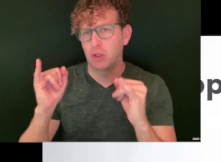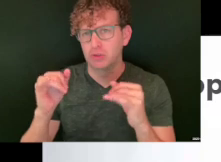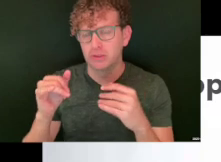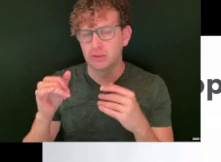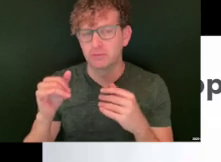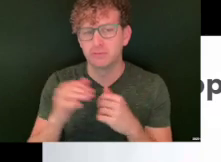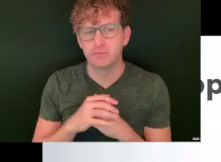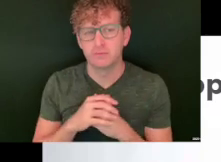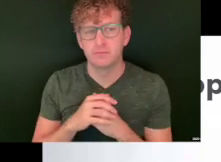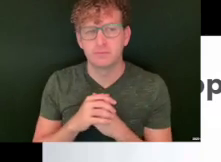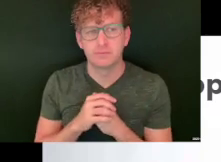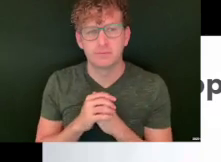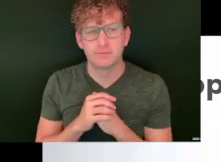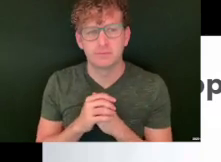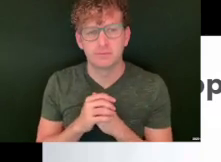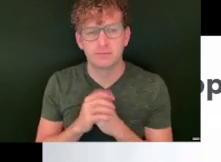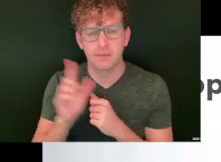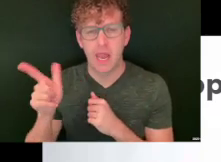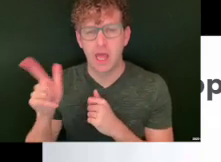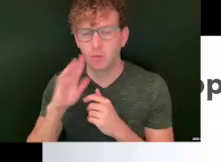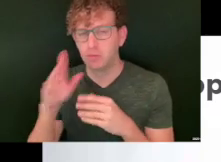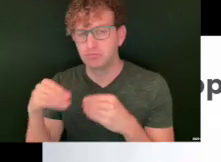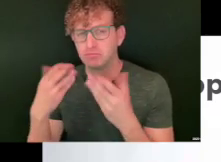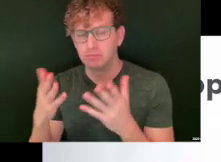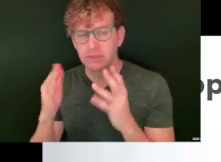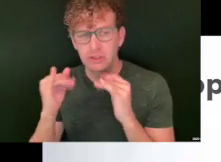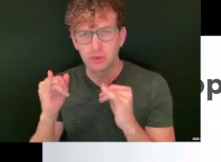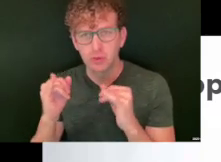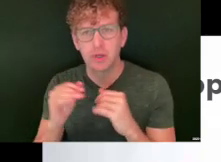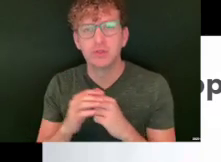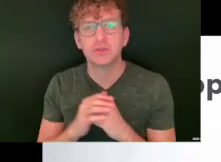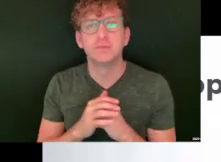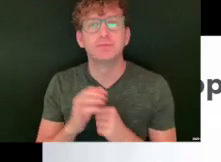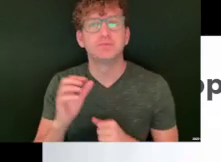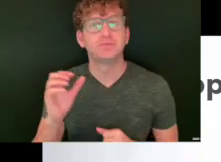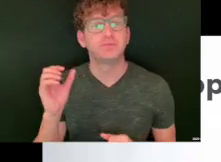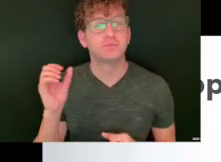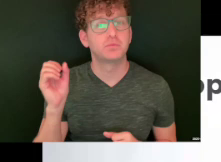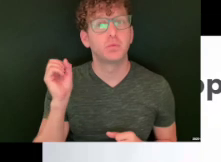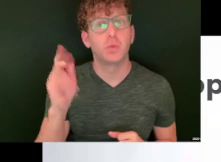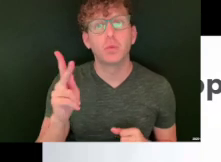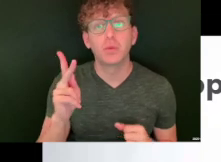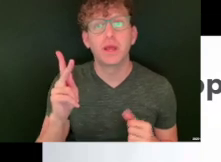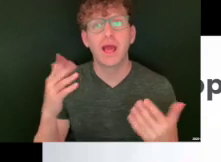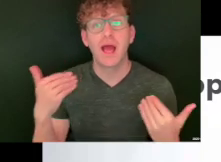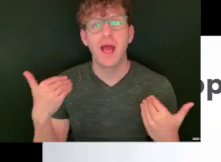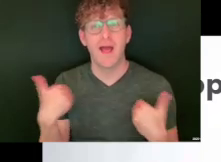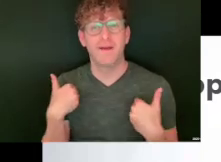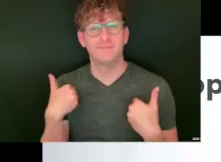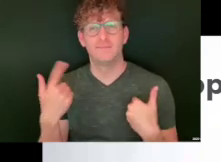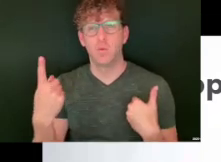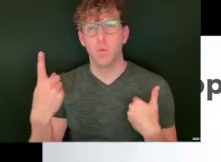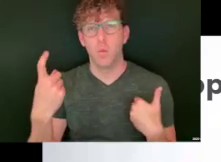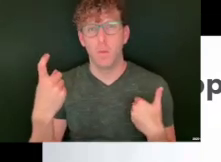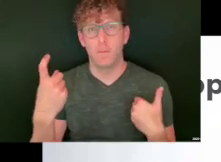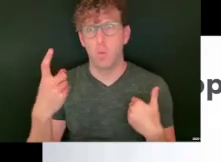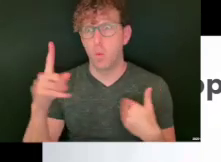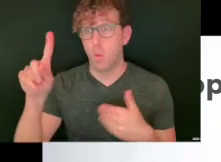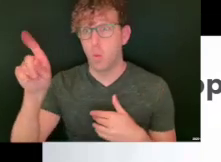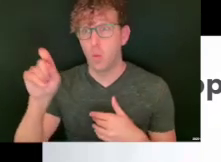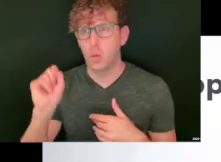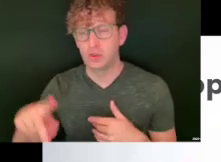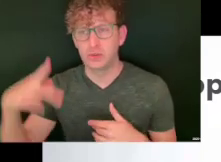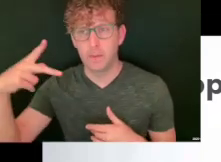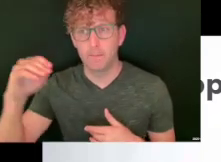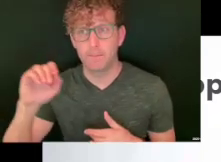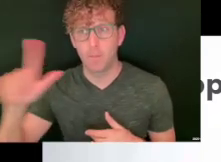not. And we also have option 4, which is other. So I'll give everyone a minute or